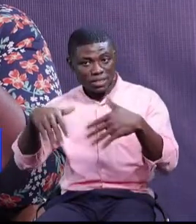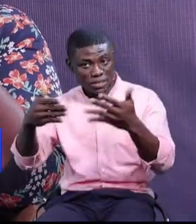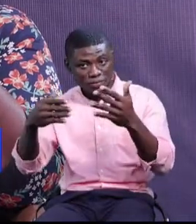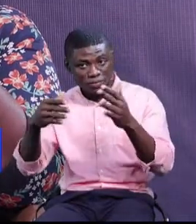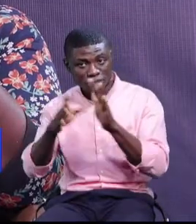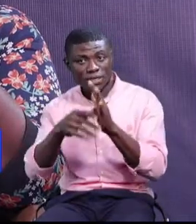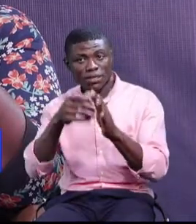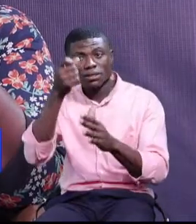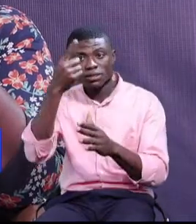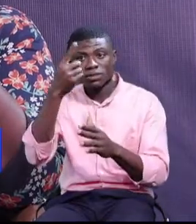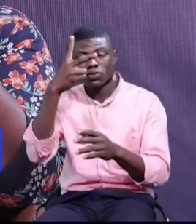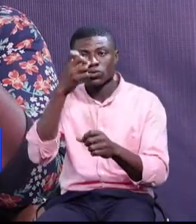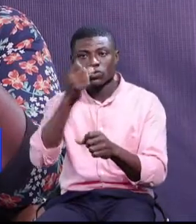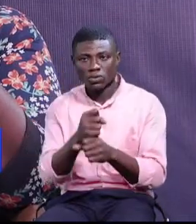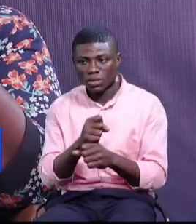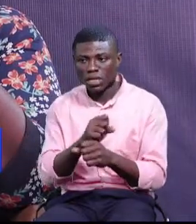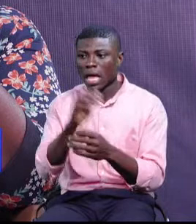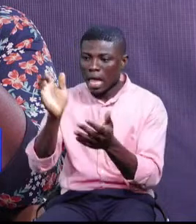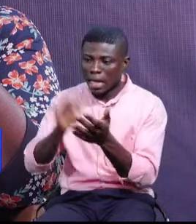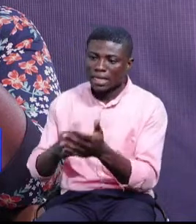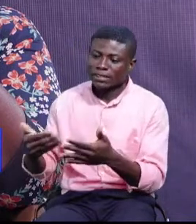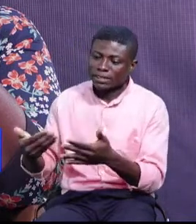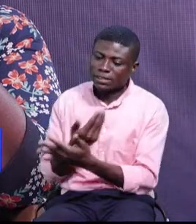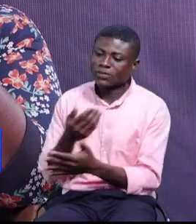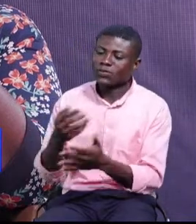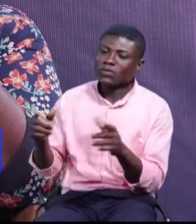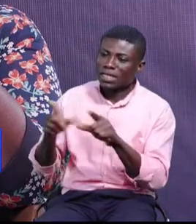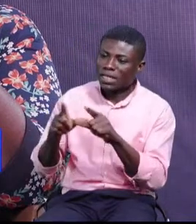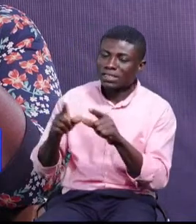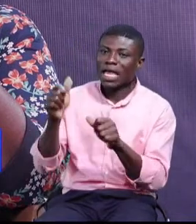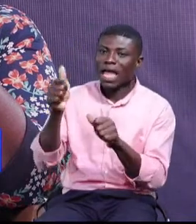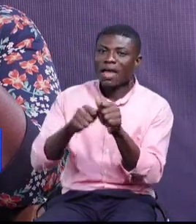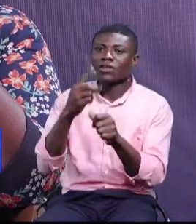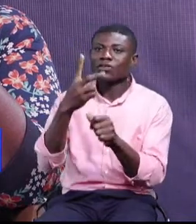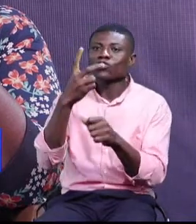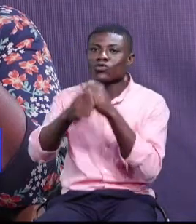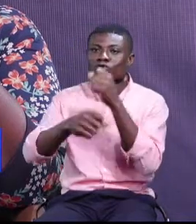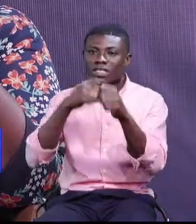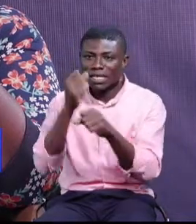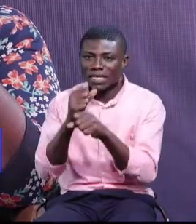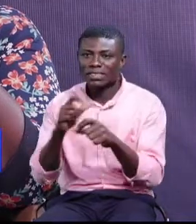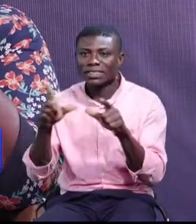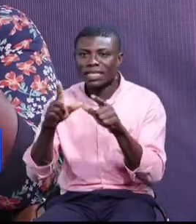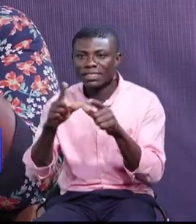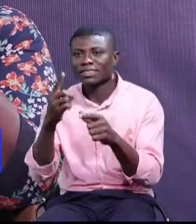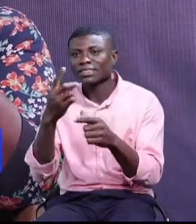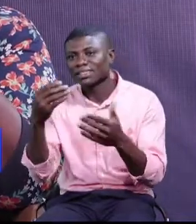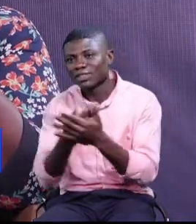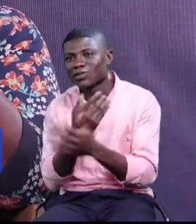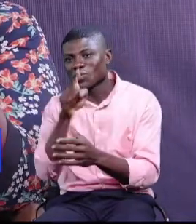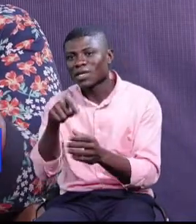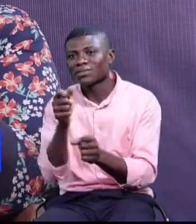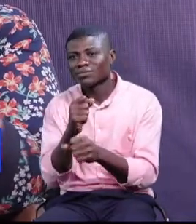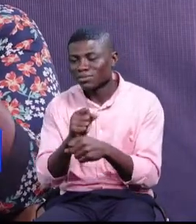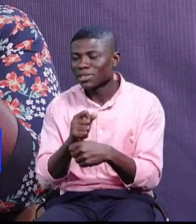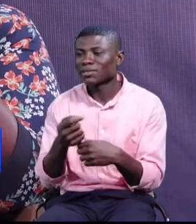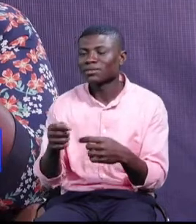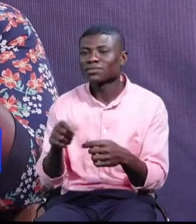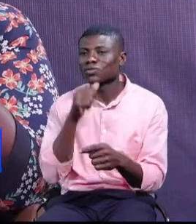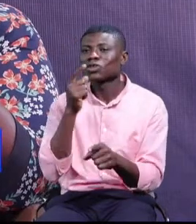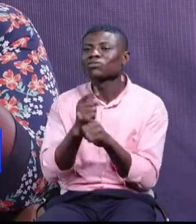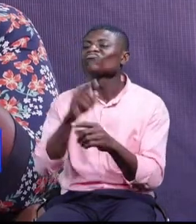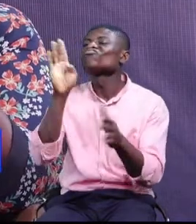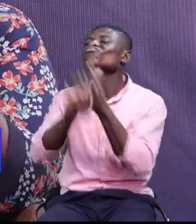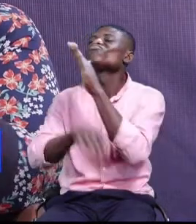that 2 years you have to renew your license. Every 2 years? Every 2 years you have to renew your license. And I mean, it is not